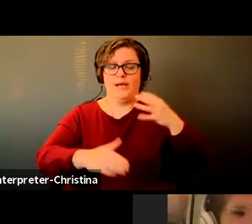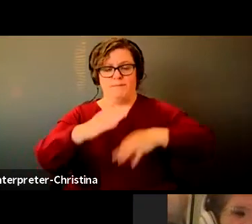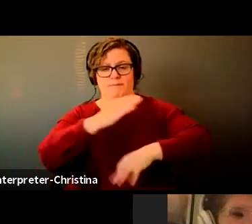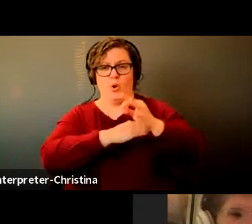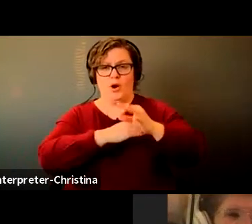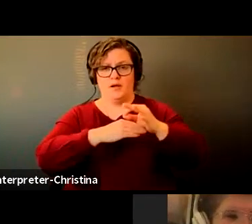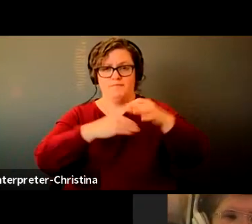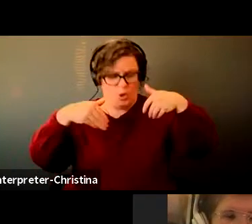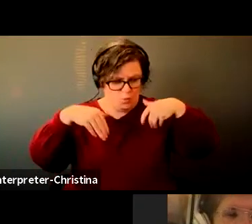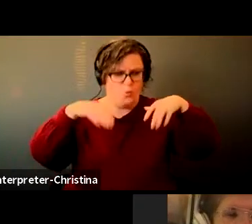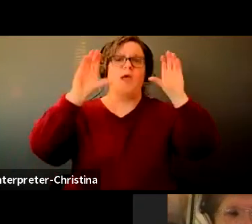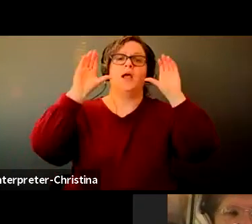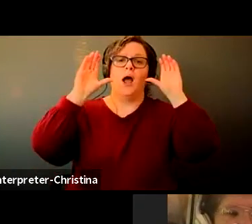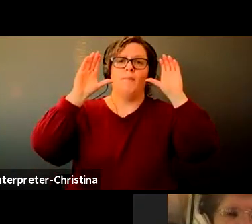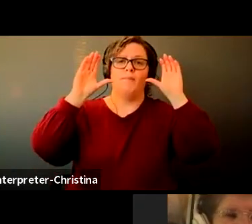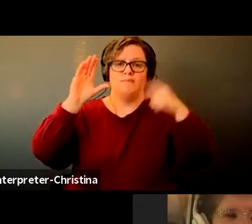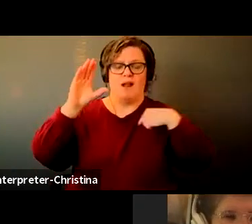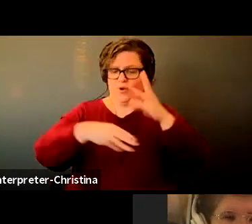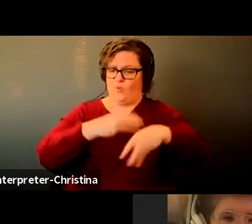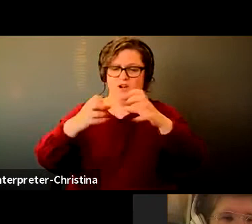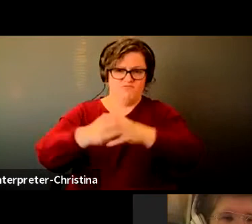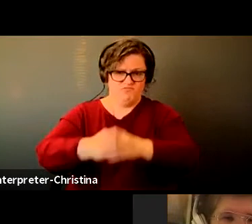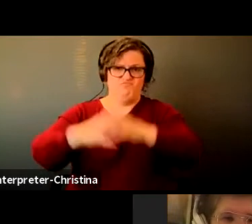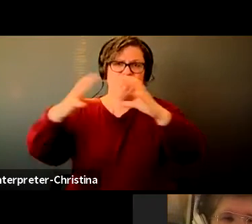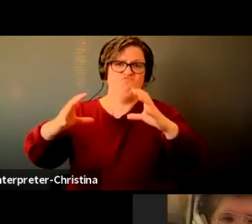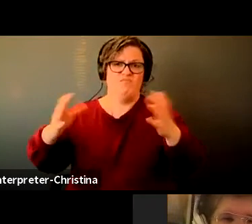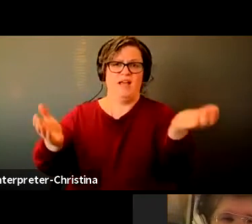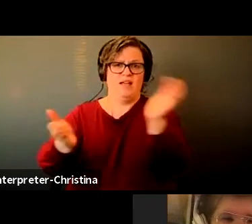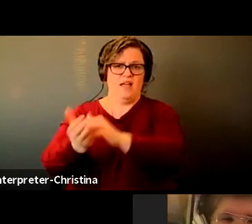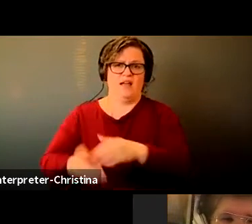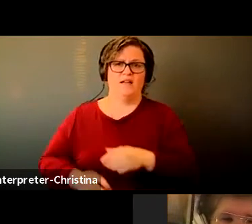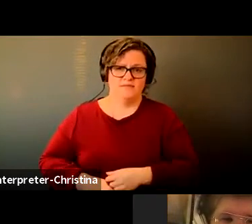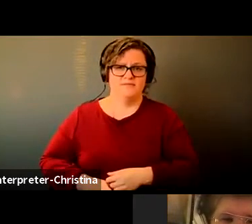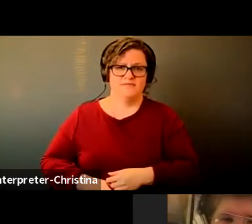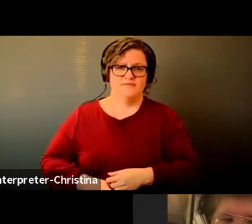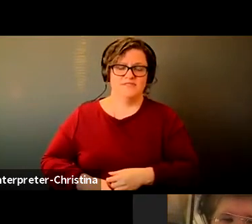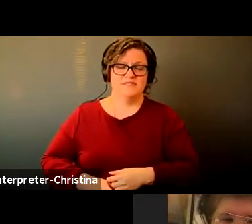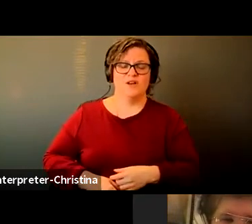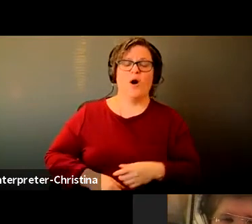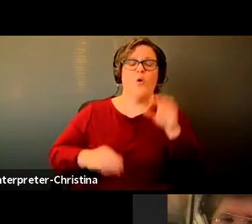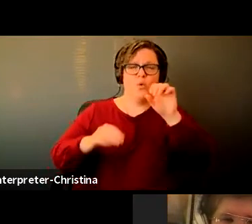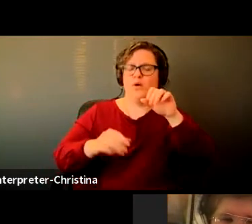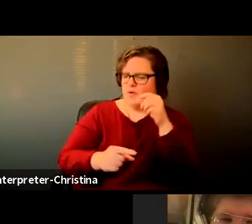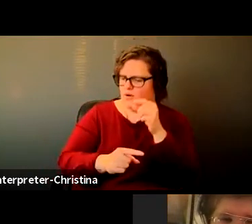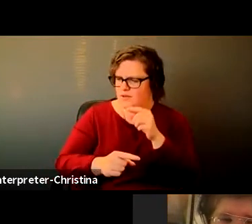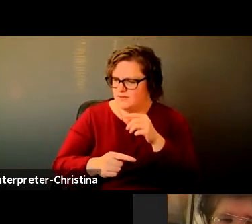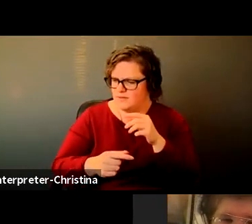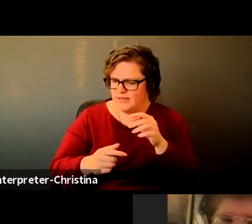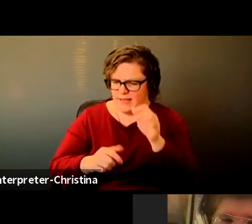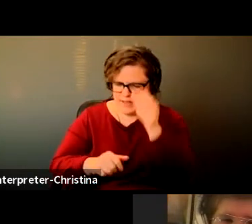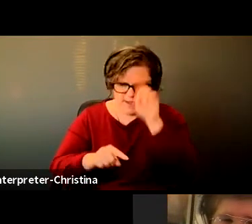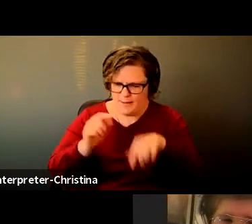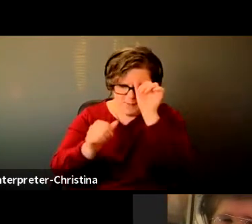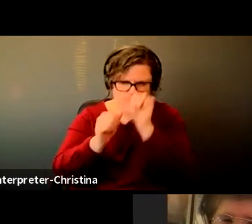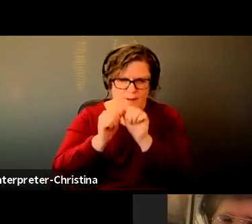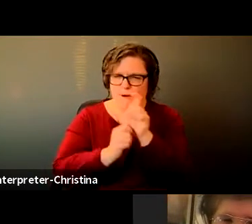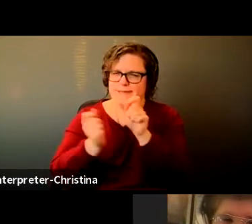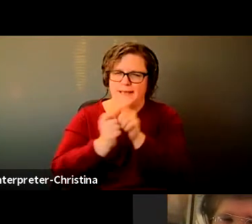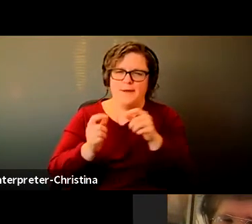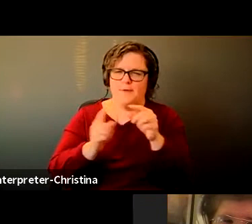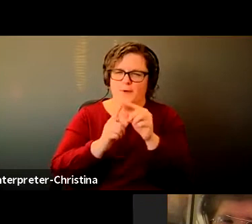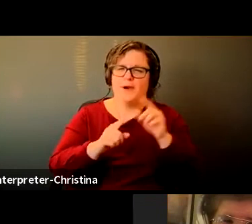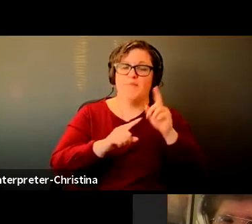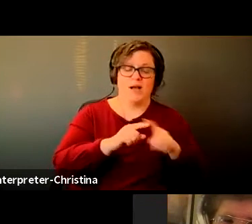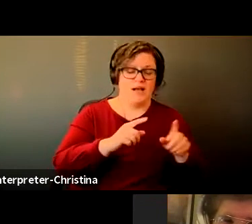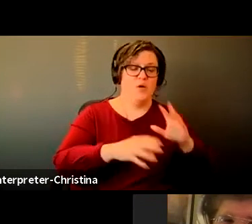paraphrasing now. The world ended many times and then restarted the next day. And I think of how true that is to the experience